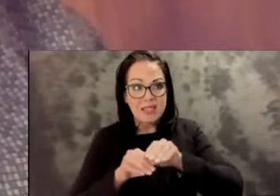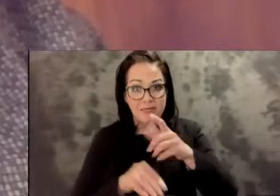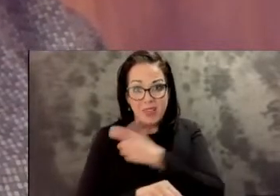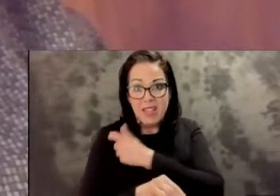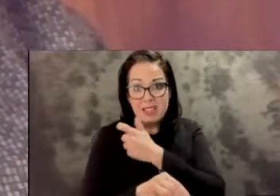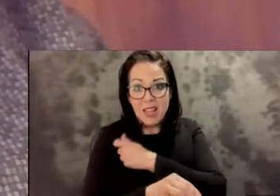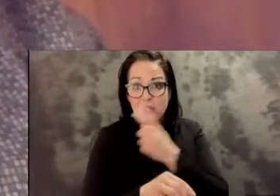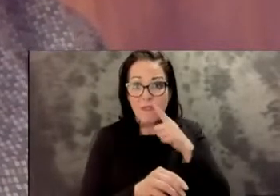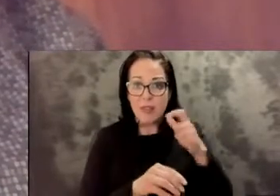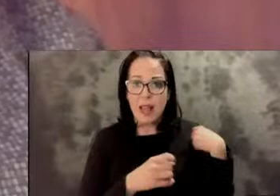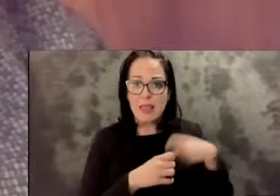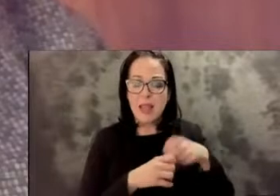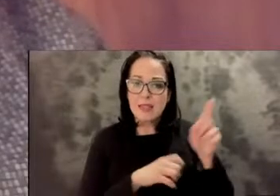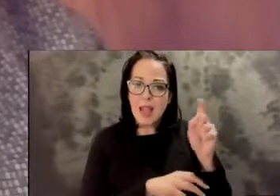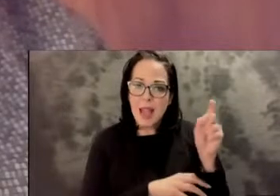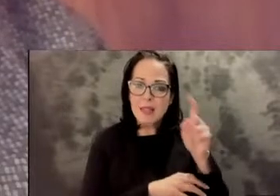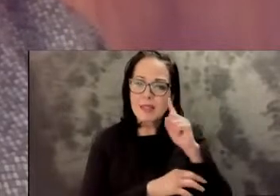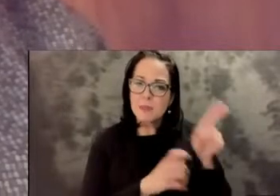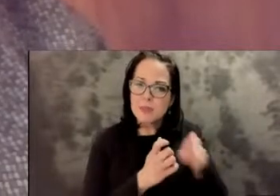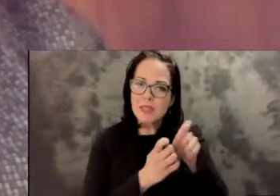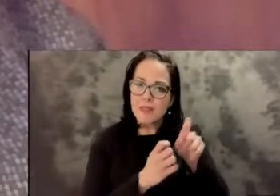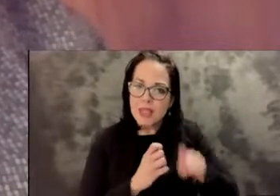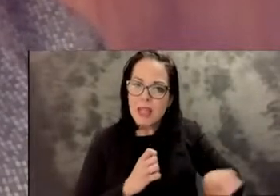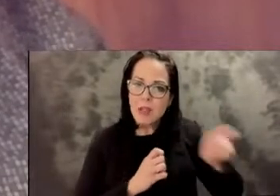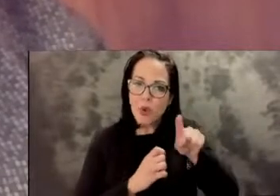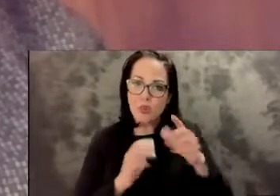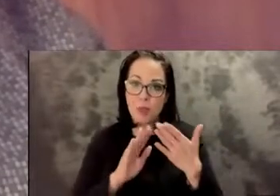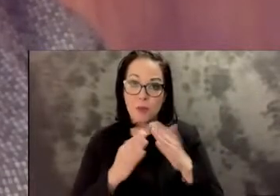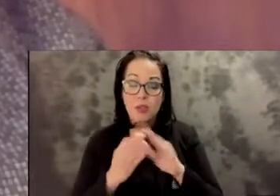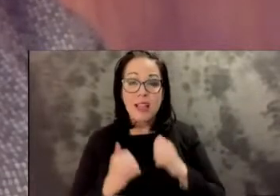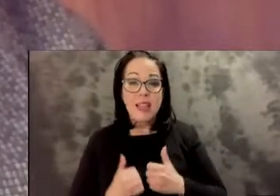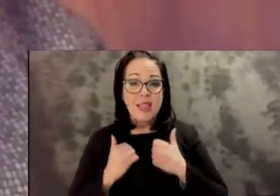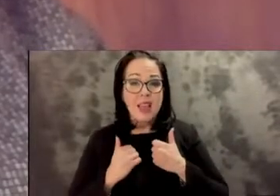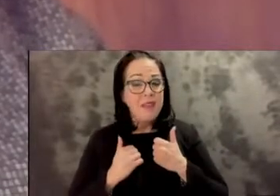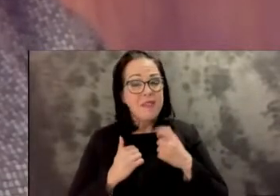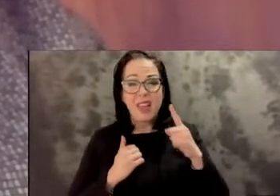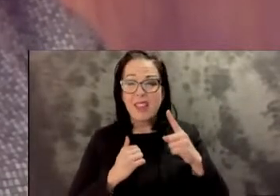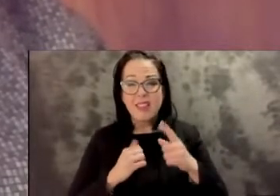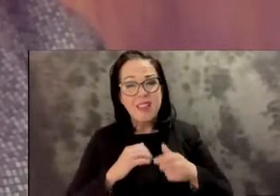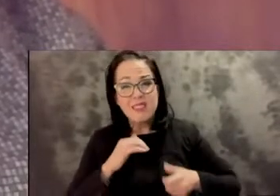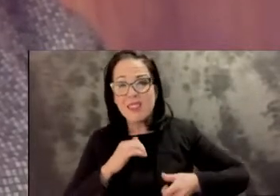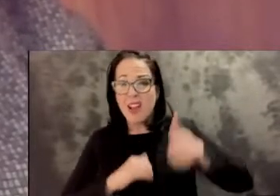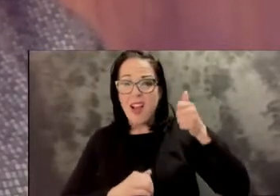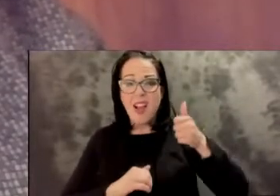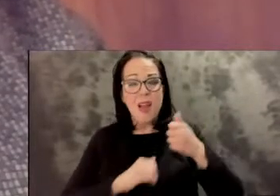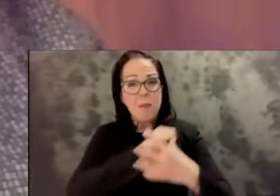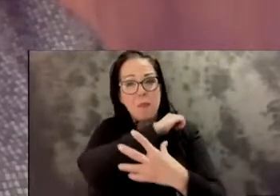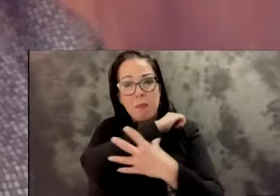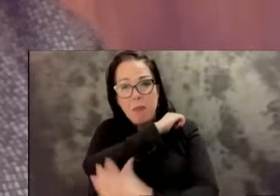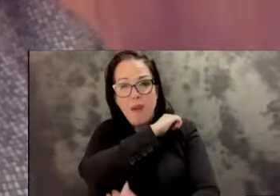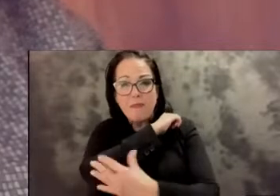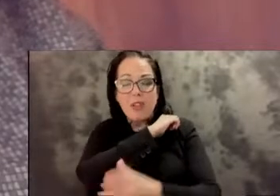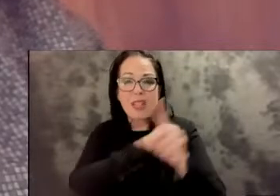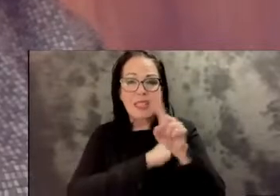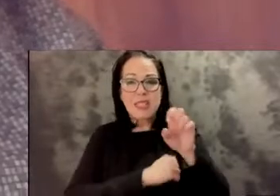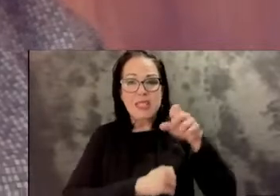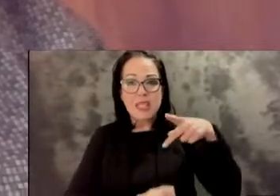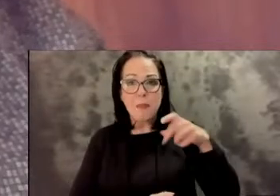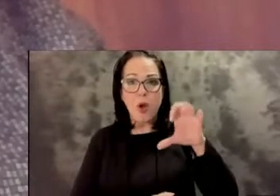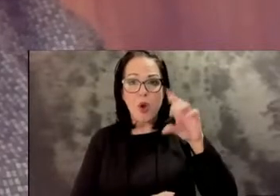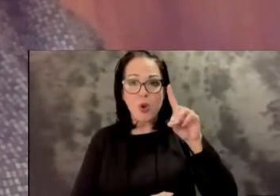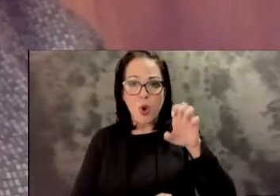in particular, those Latinx communities who live in the highest poverty zip codes. In the highest poverty zip